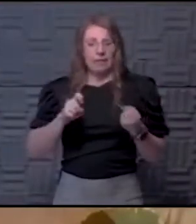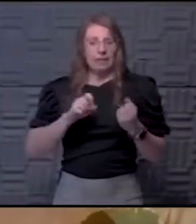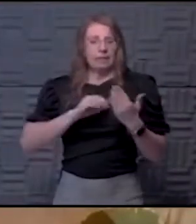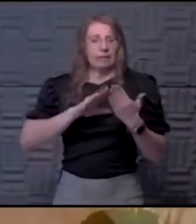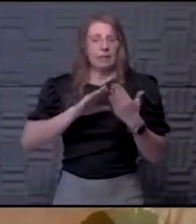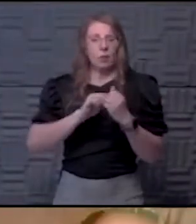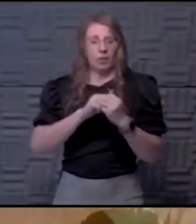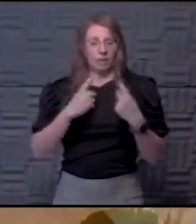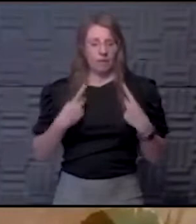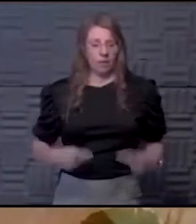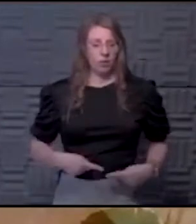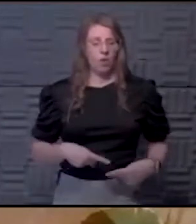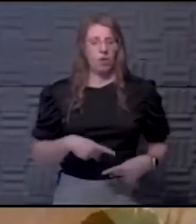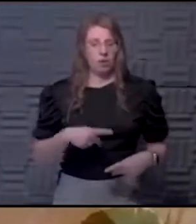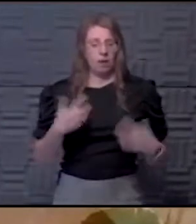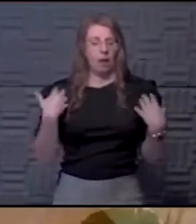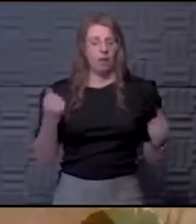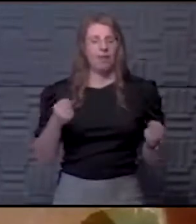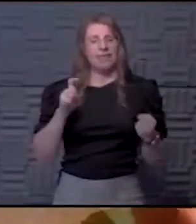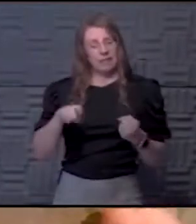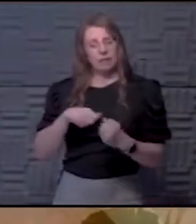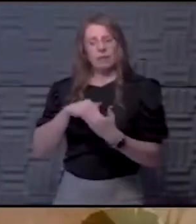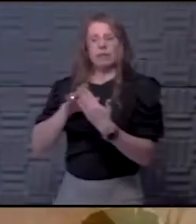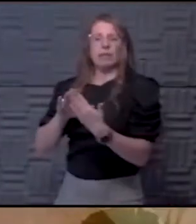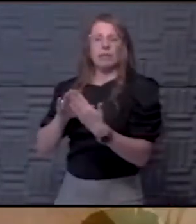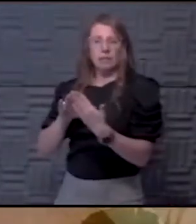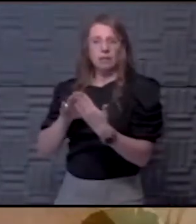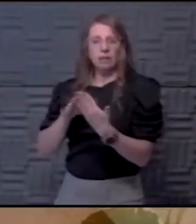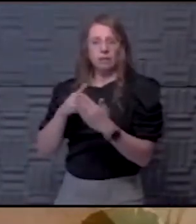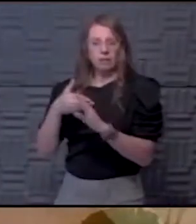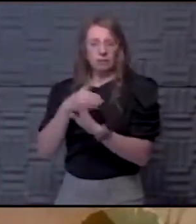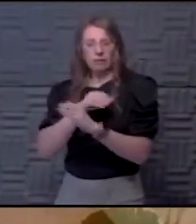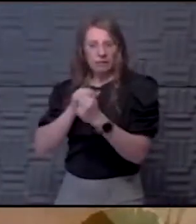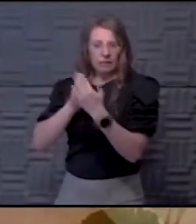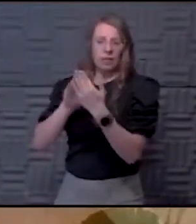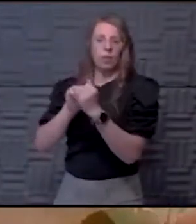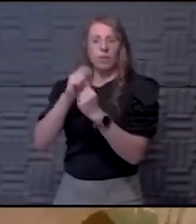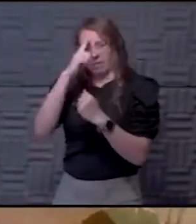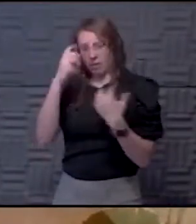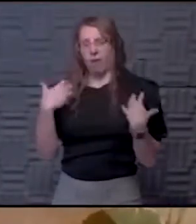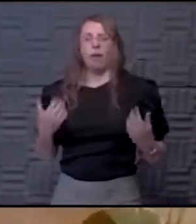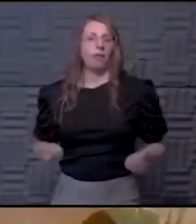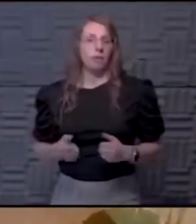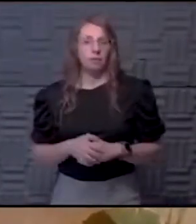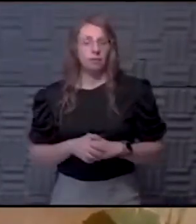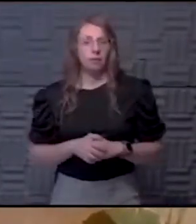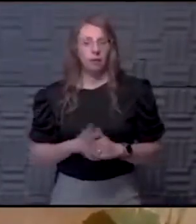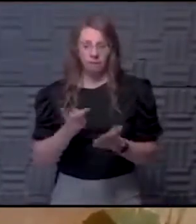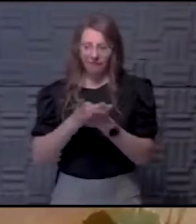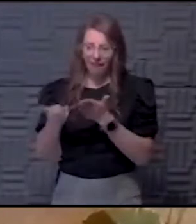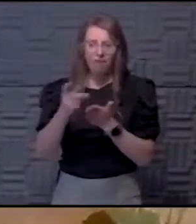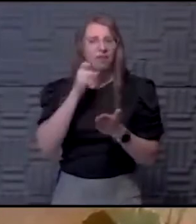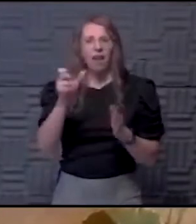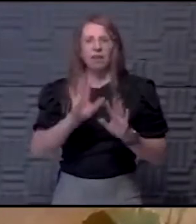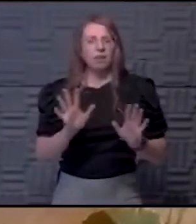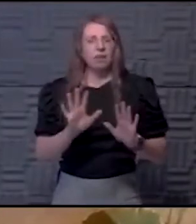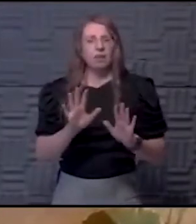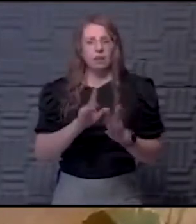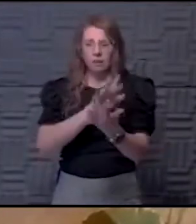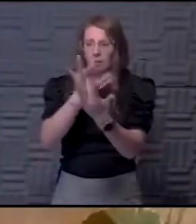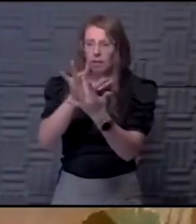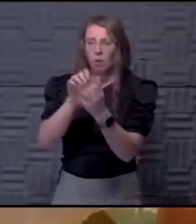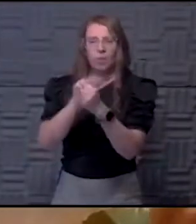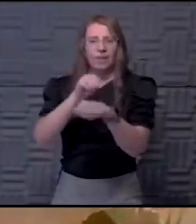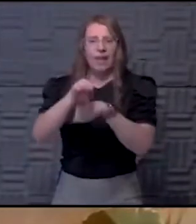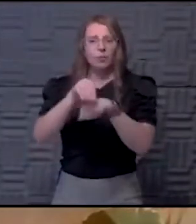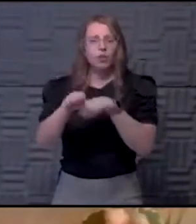with our physical health, we need to be proactive and reactive with our mental health. So it's not a failing on our part to need to reach out to a